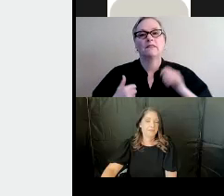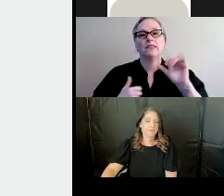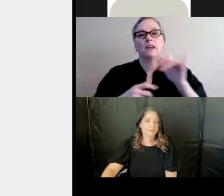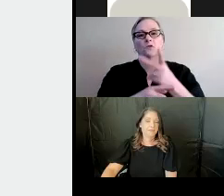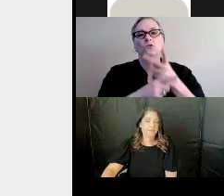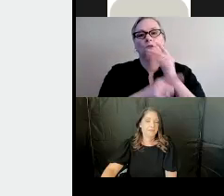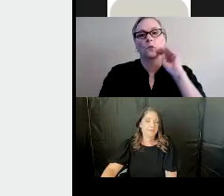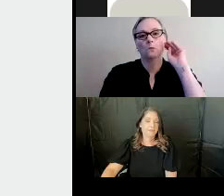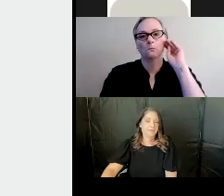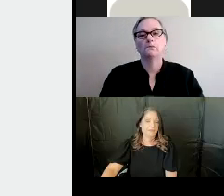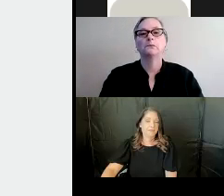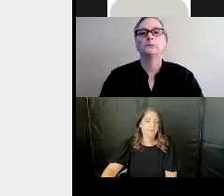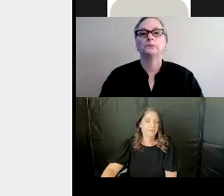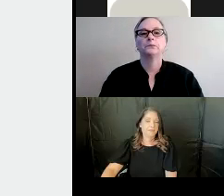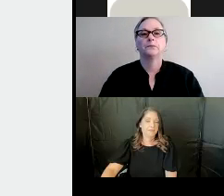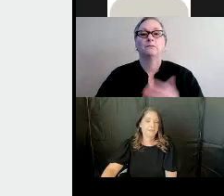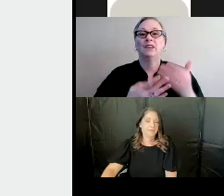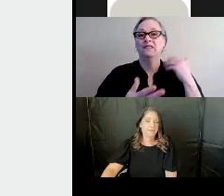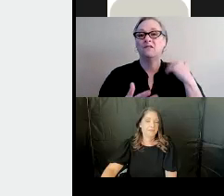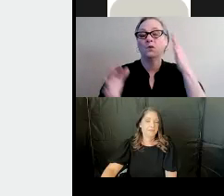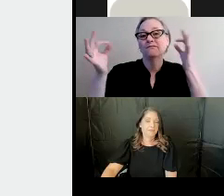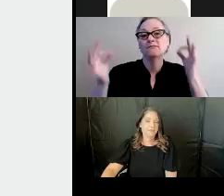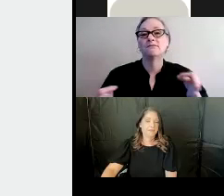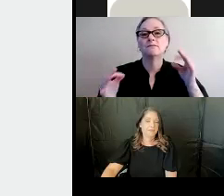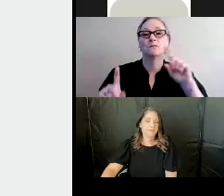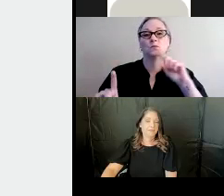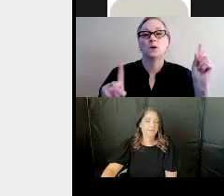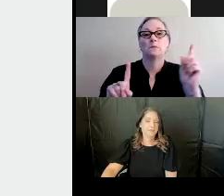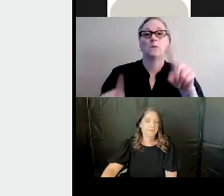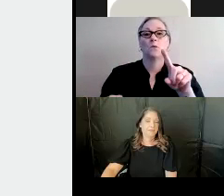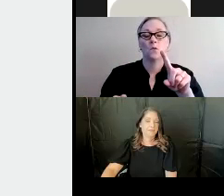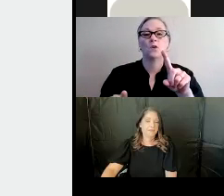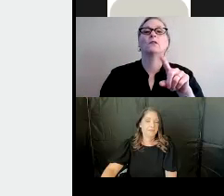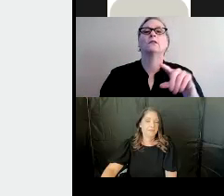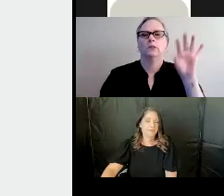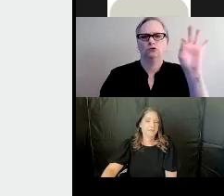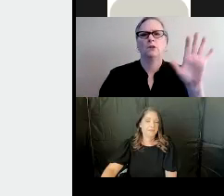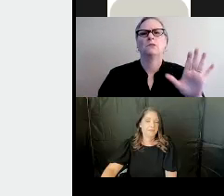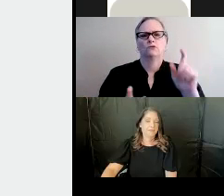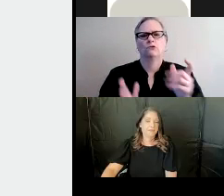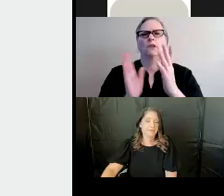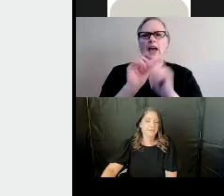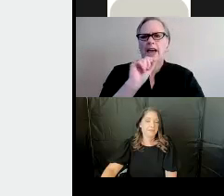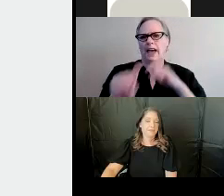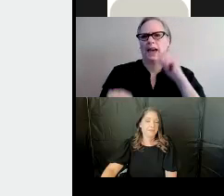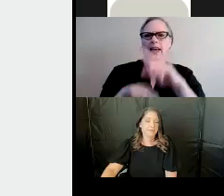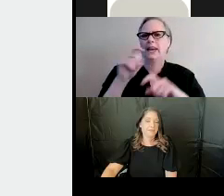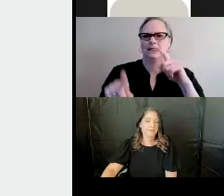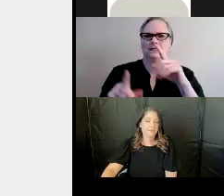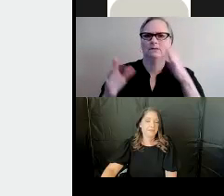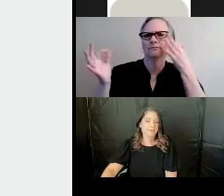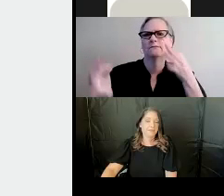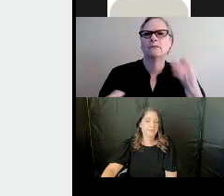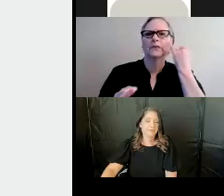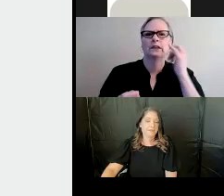to emphasize that before making the decision to report, the chaplain should ask more questions to determine if the